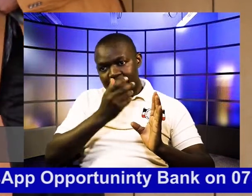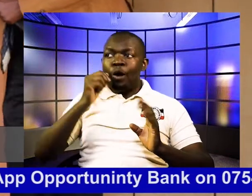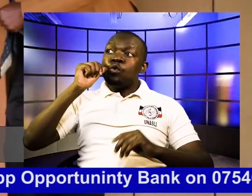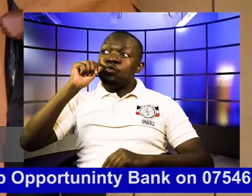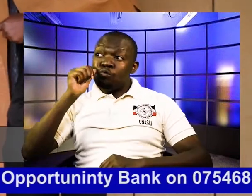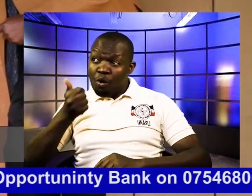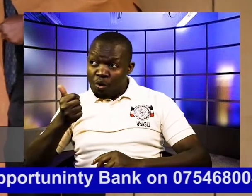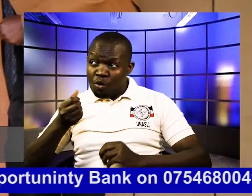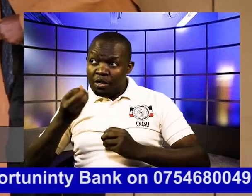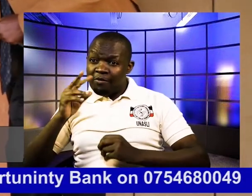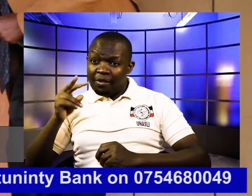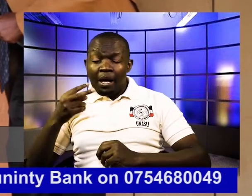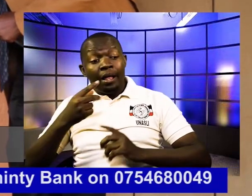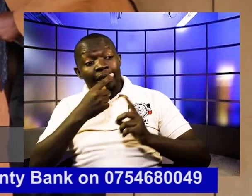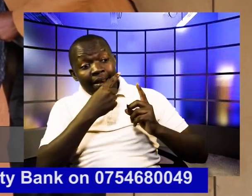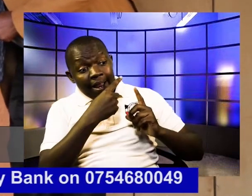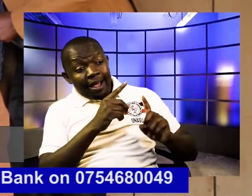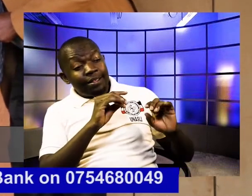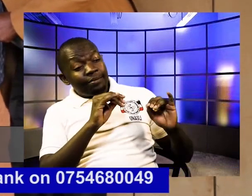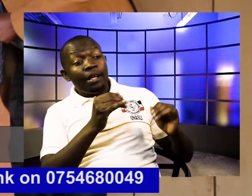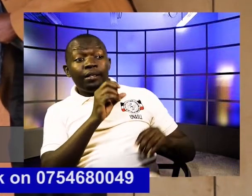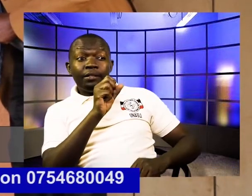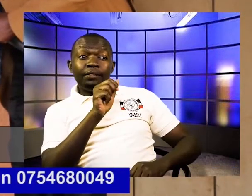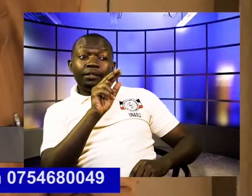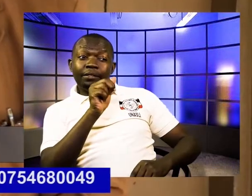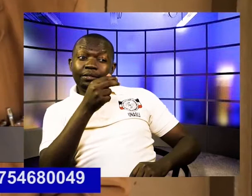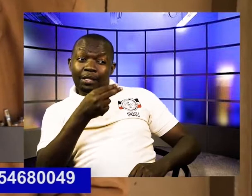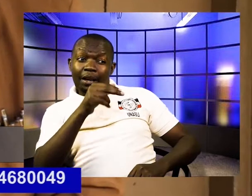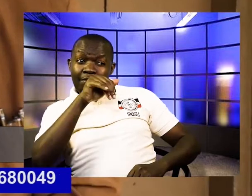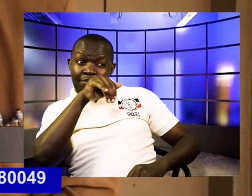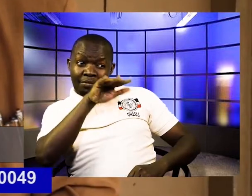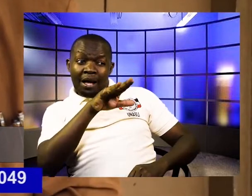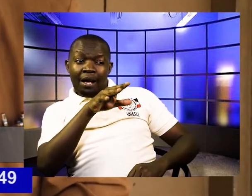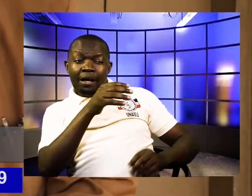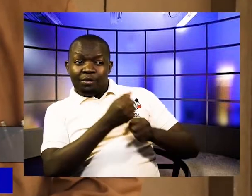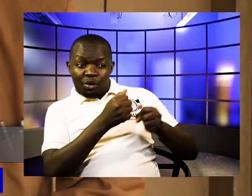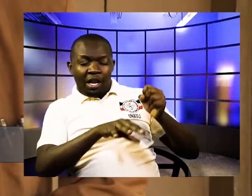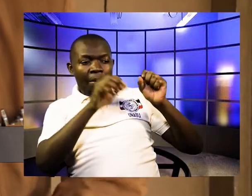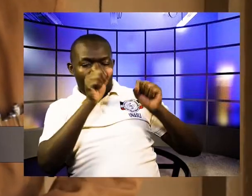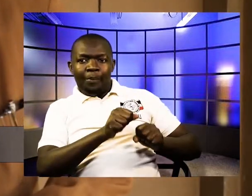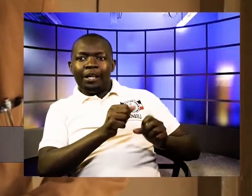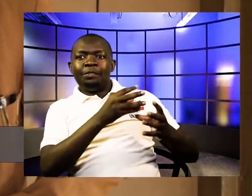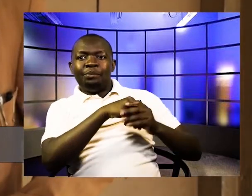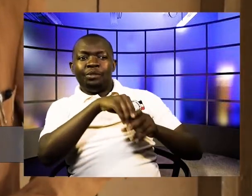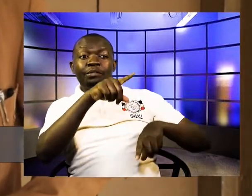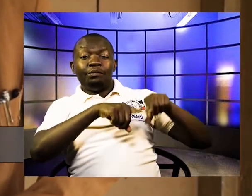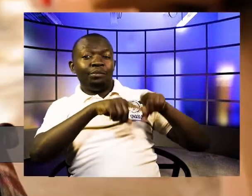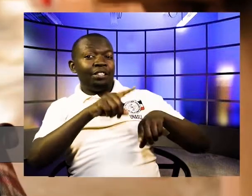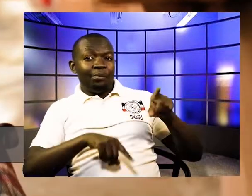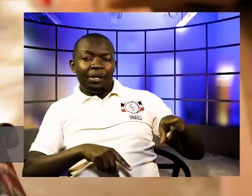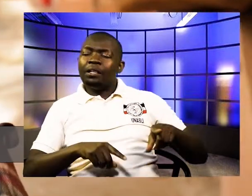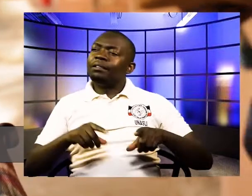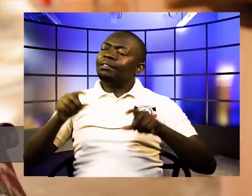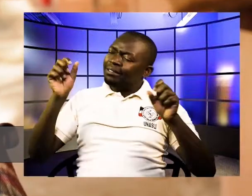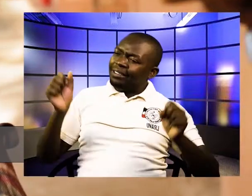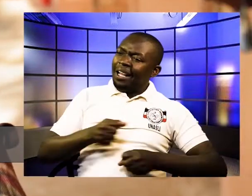kuddirenga naye fuba Sarah, your daughter, are participating. Mwalau, njagala participating.